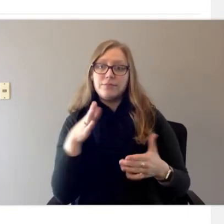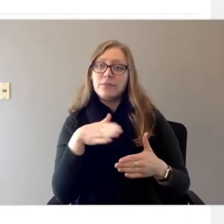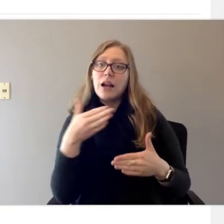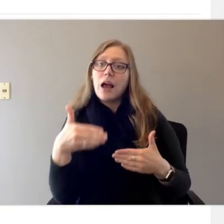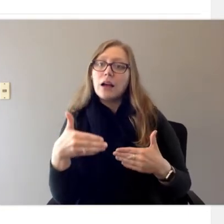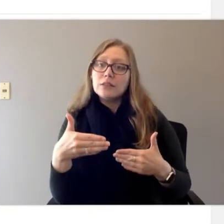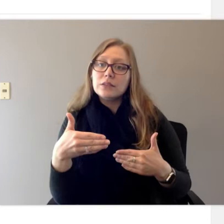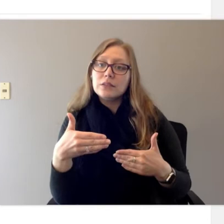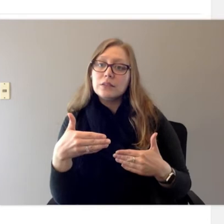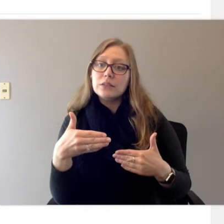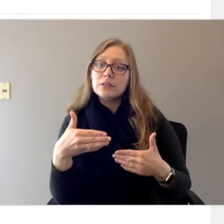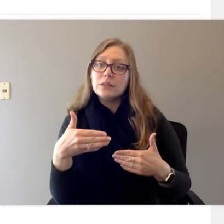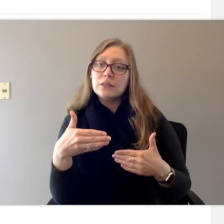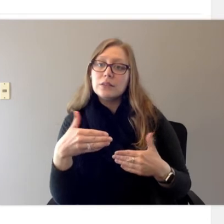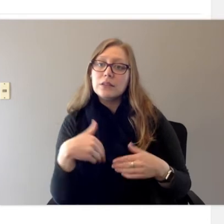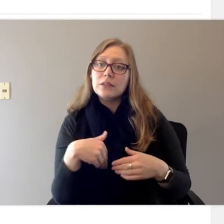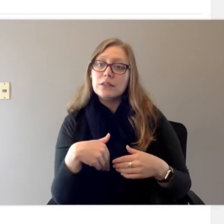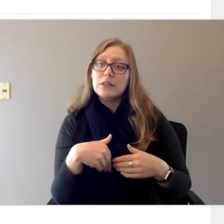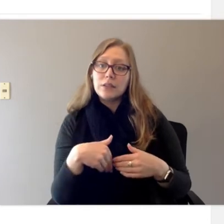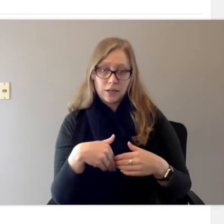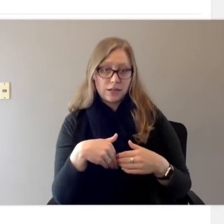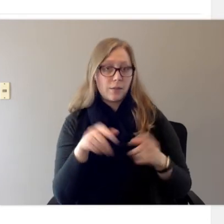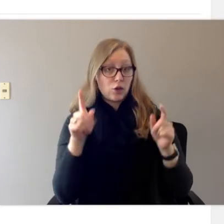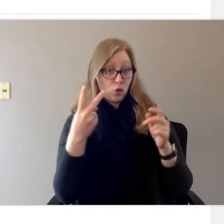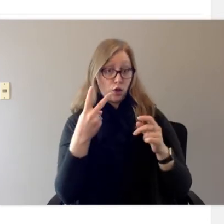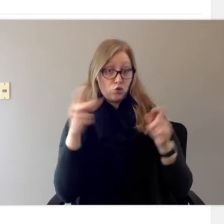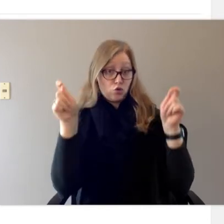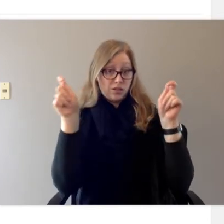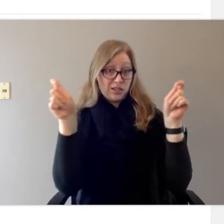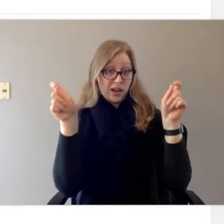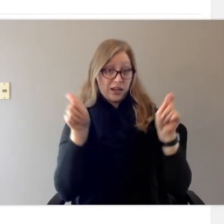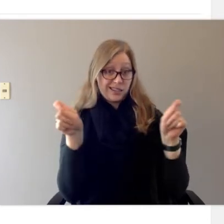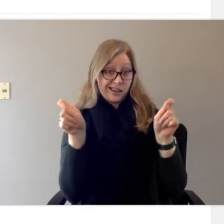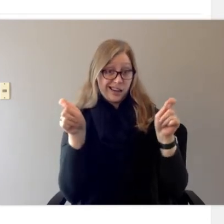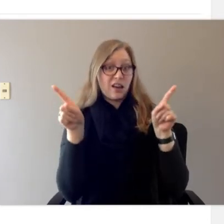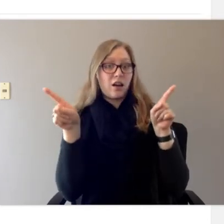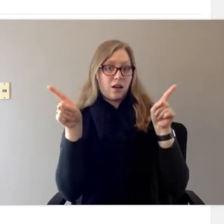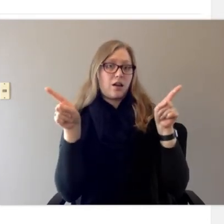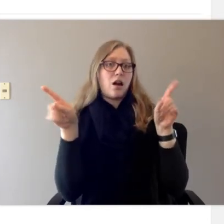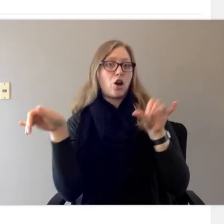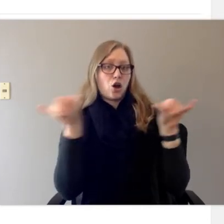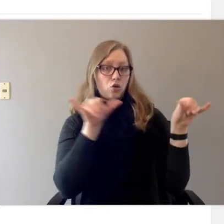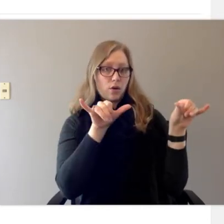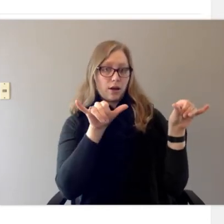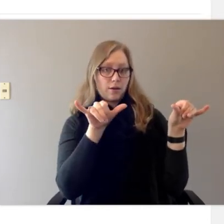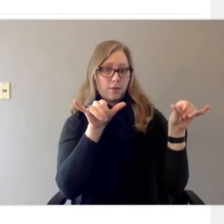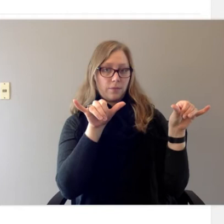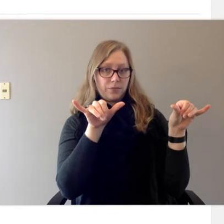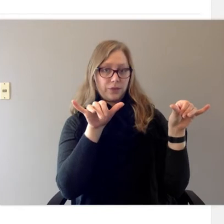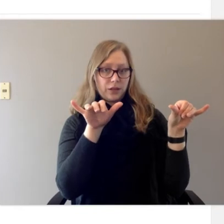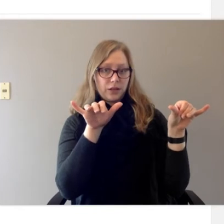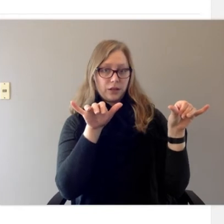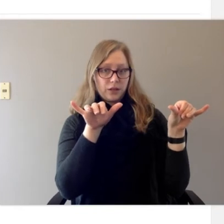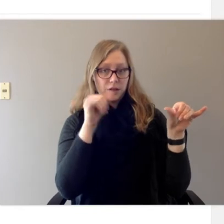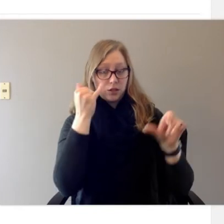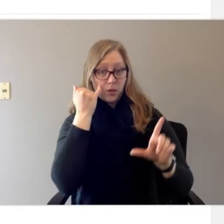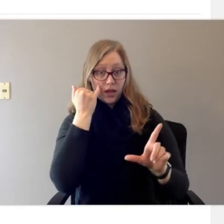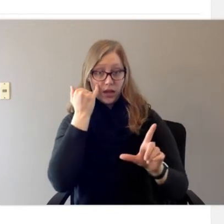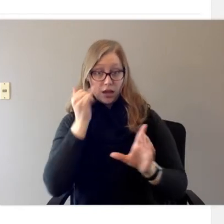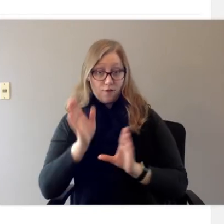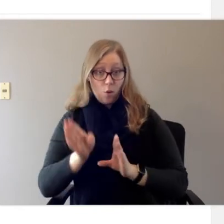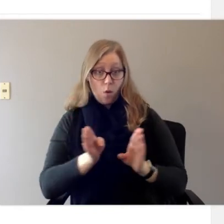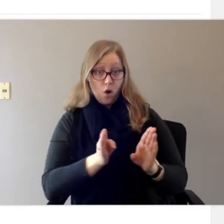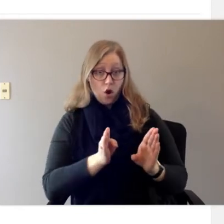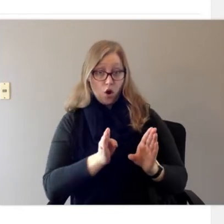also congruent to this side. And so the pattern there is angle, if I go in order,